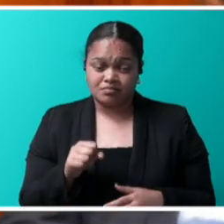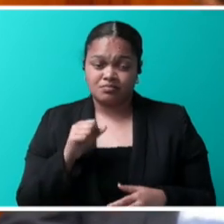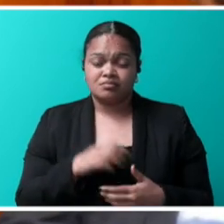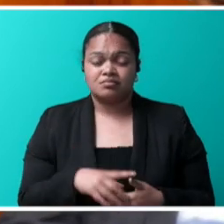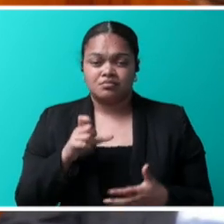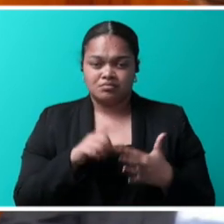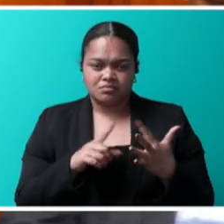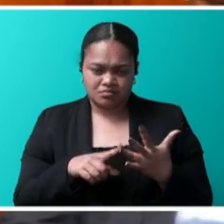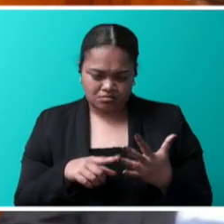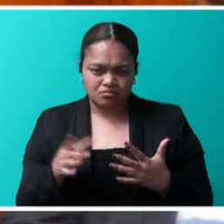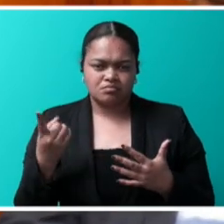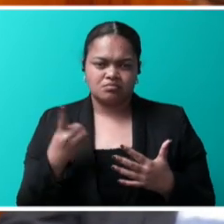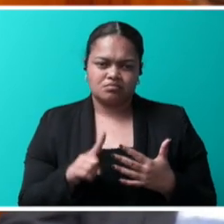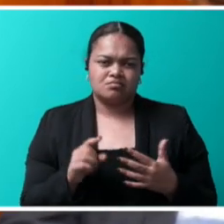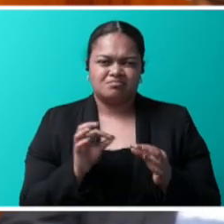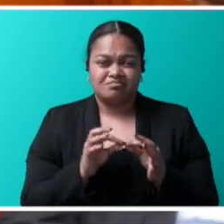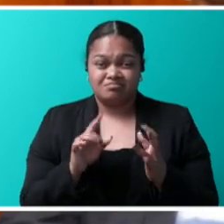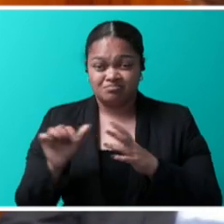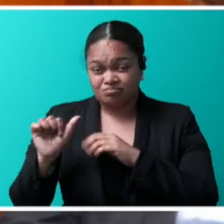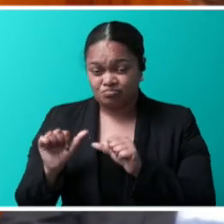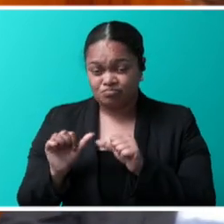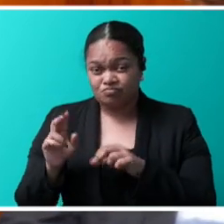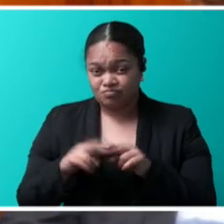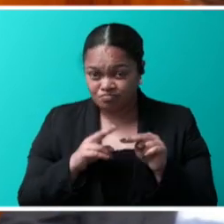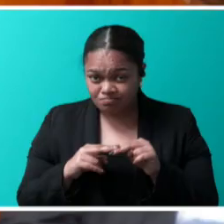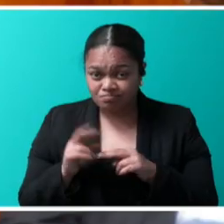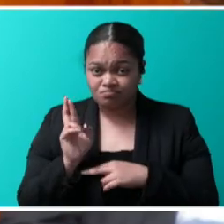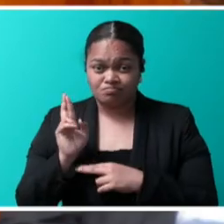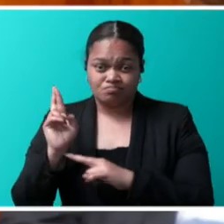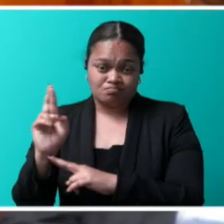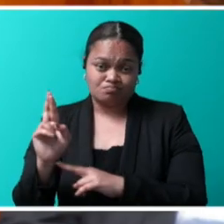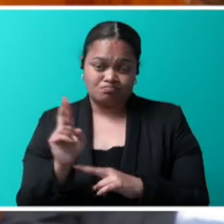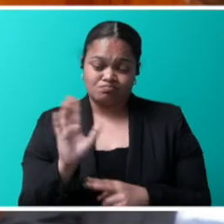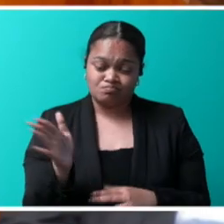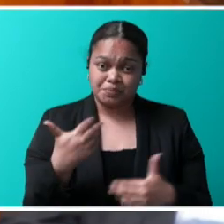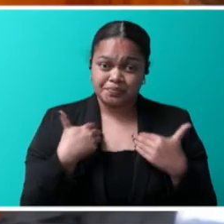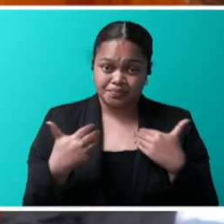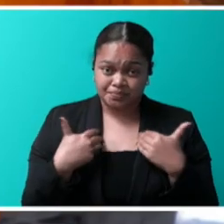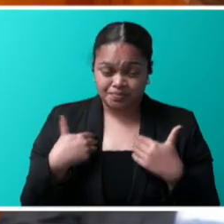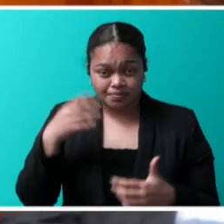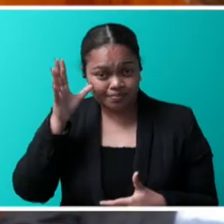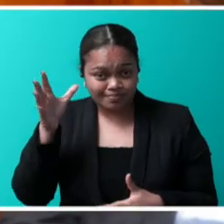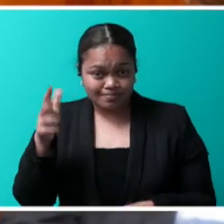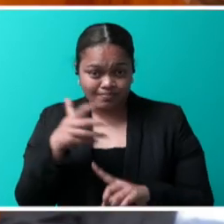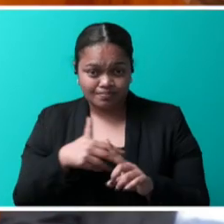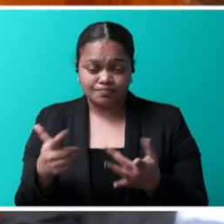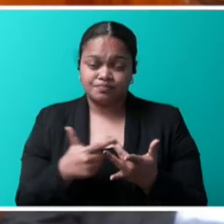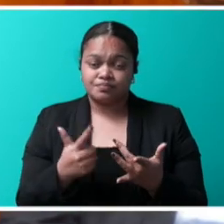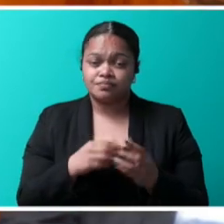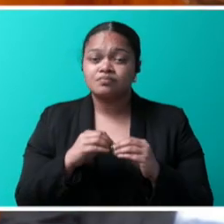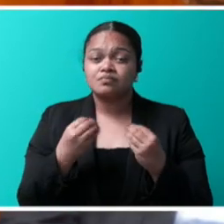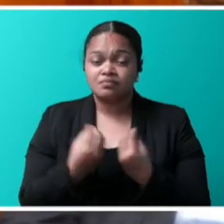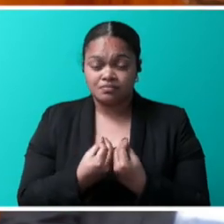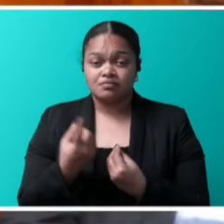of Biosecurity of Fiji, representatives from universities, academia, and other organizations and